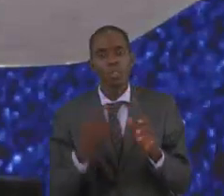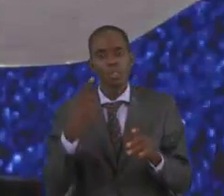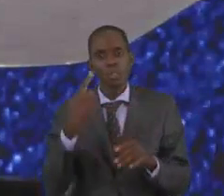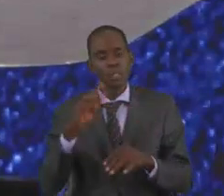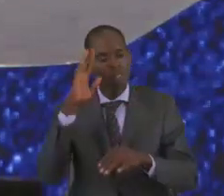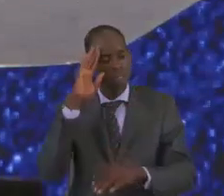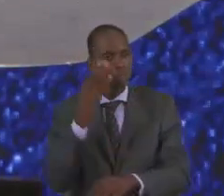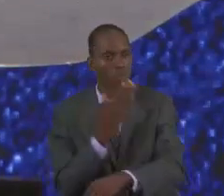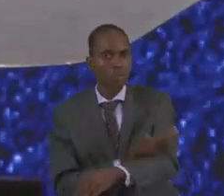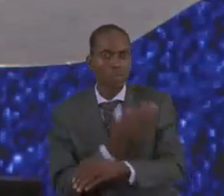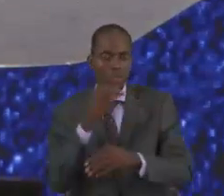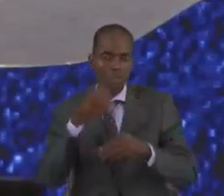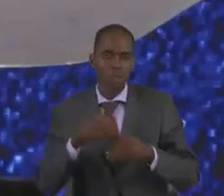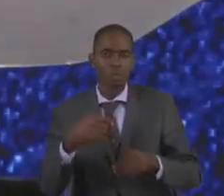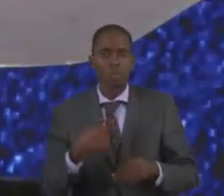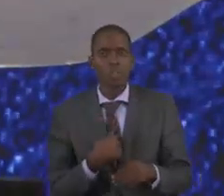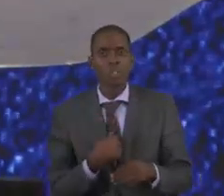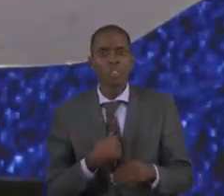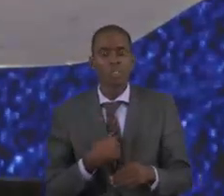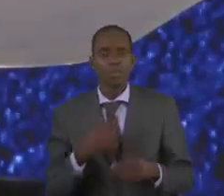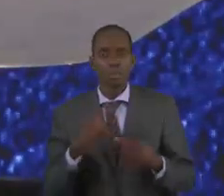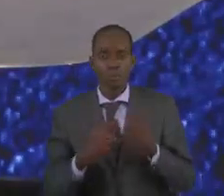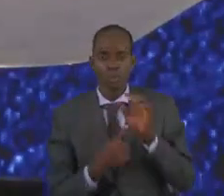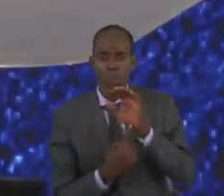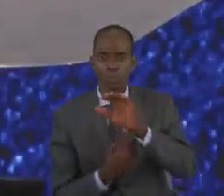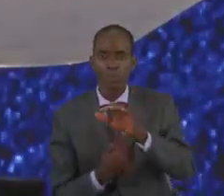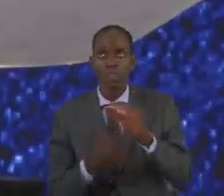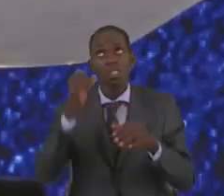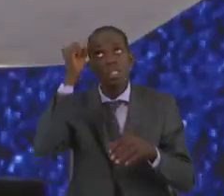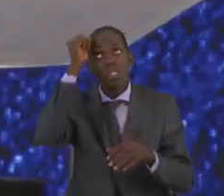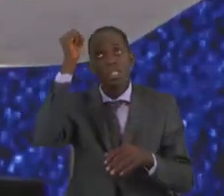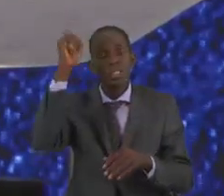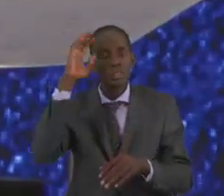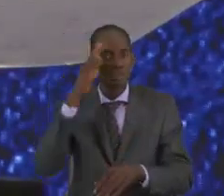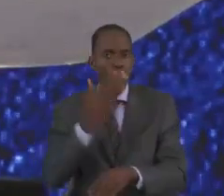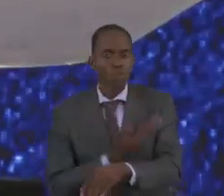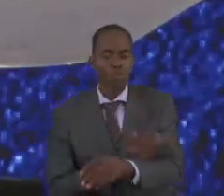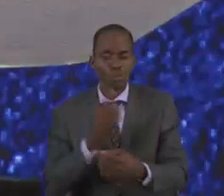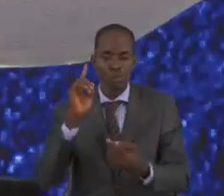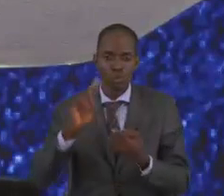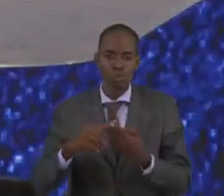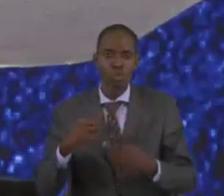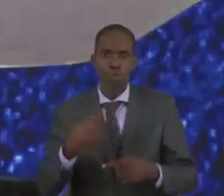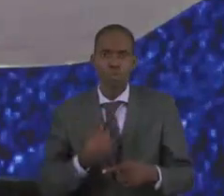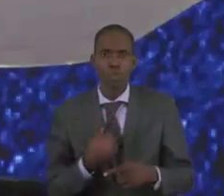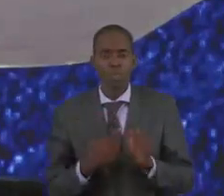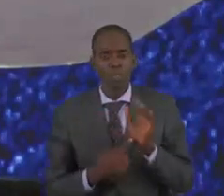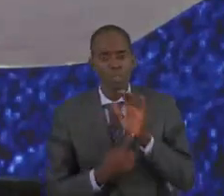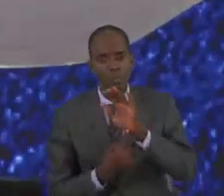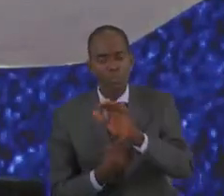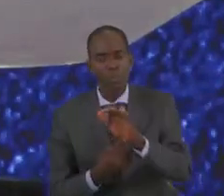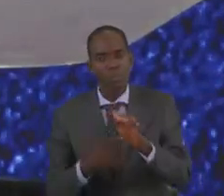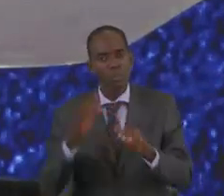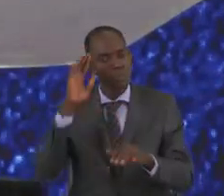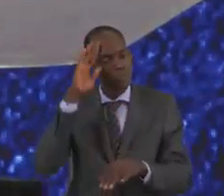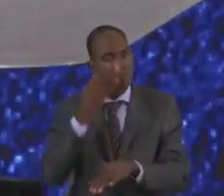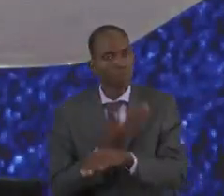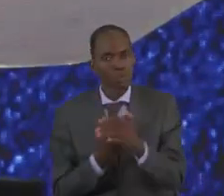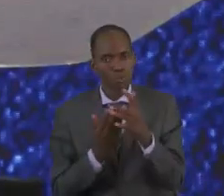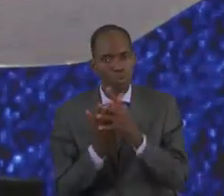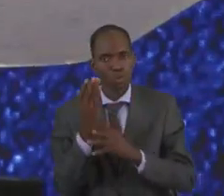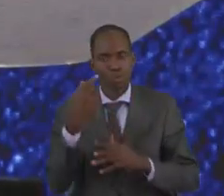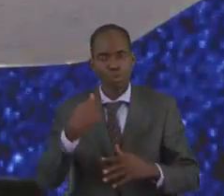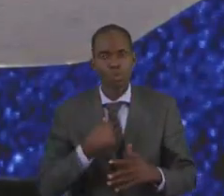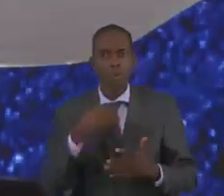son in me. Reveal his son to me. Reveal the son through me,